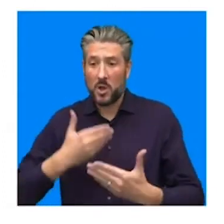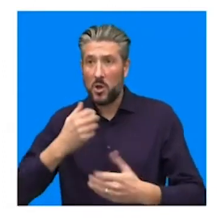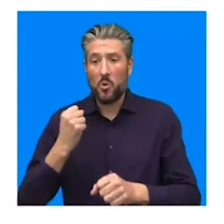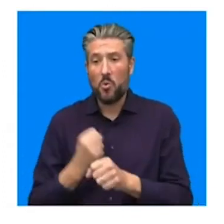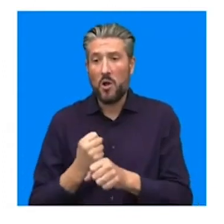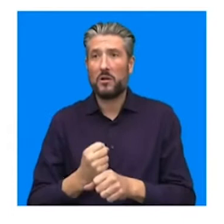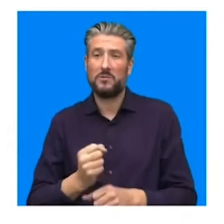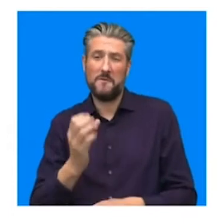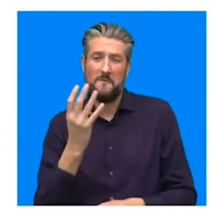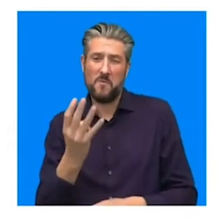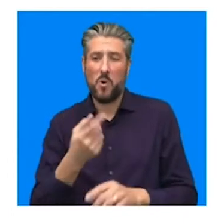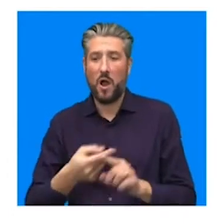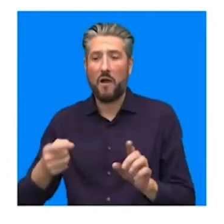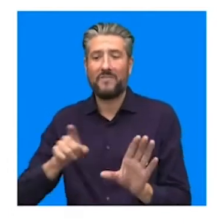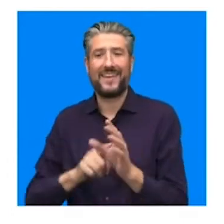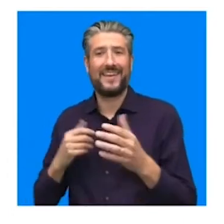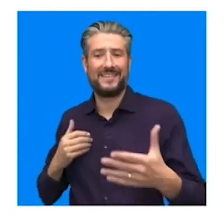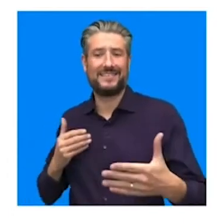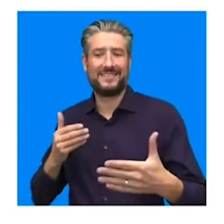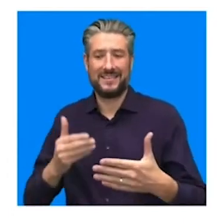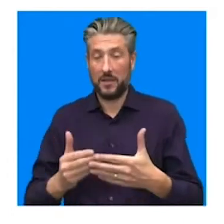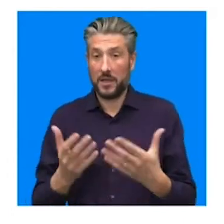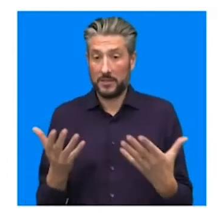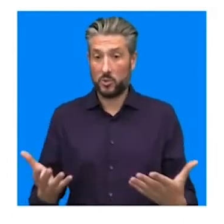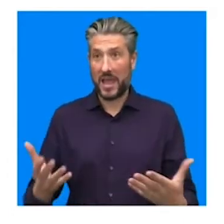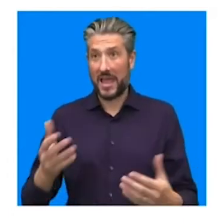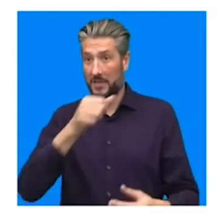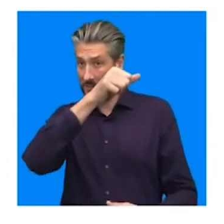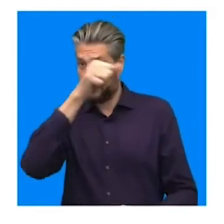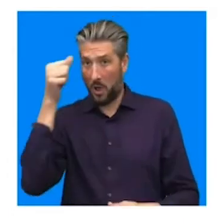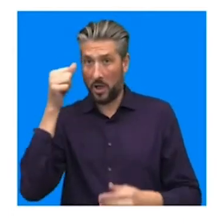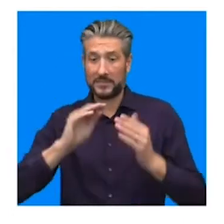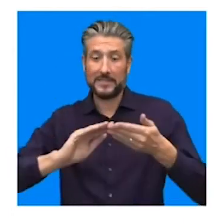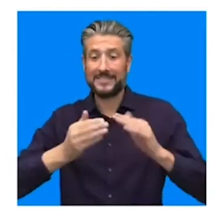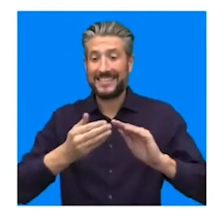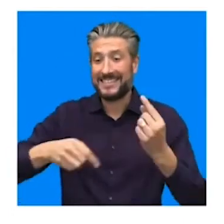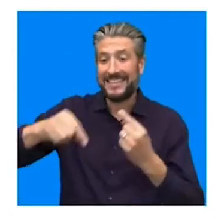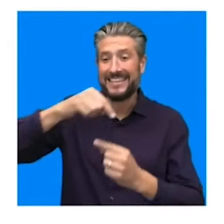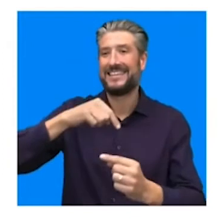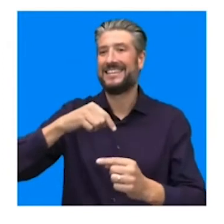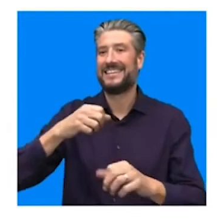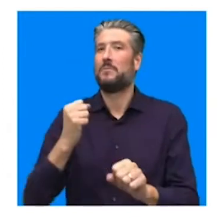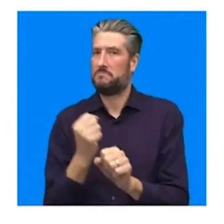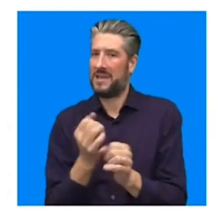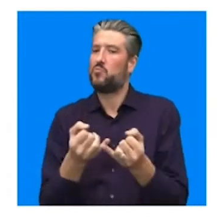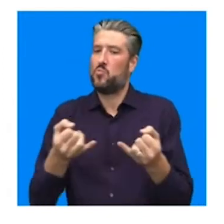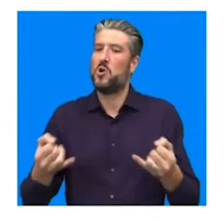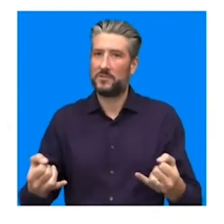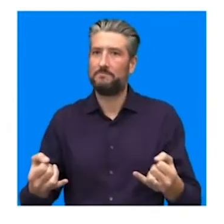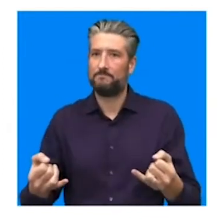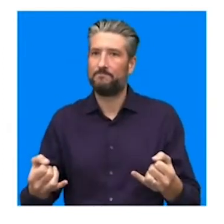years with cities, that today smart cities are actually making the digital divide worse, not better, as they're deploying technology, as they're using data. And that's